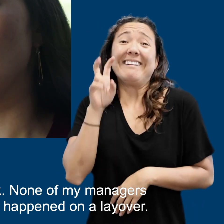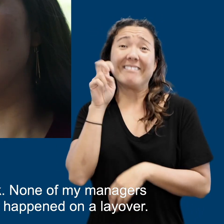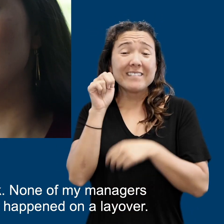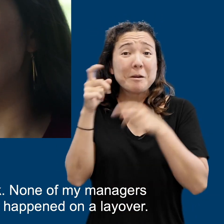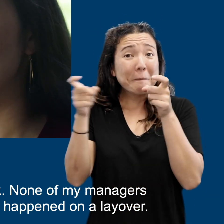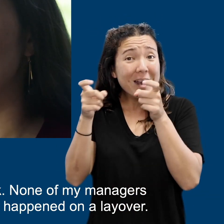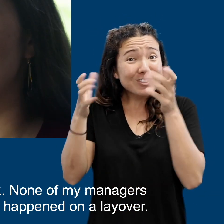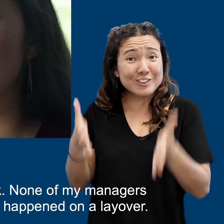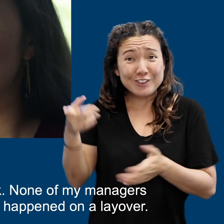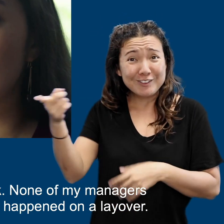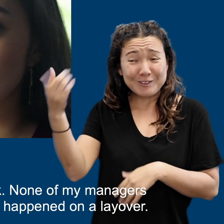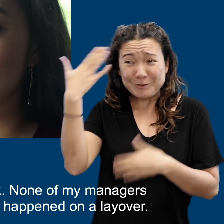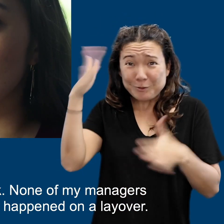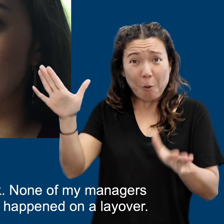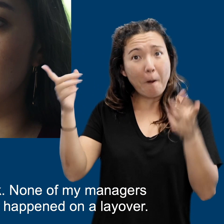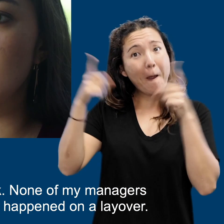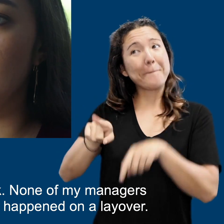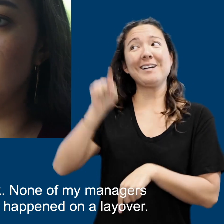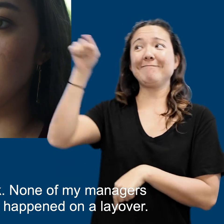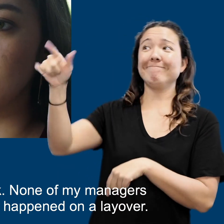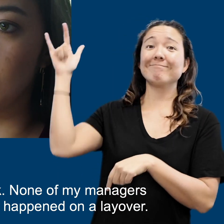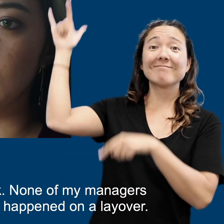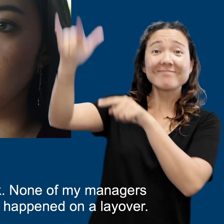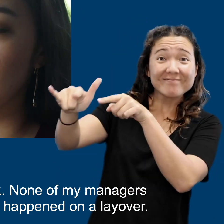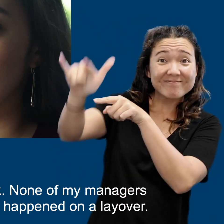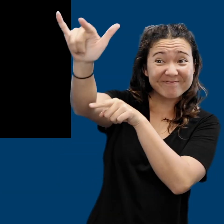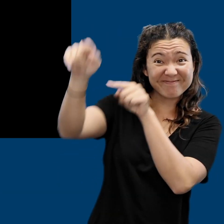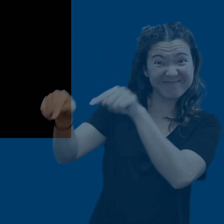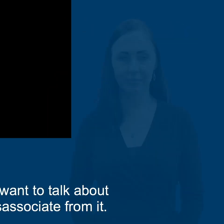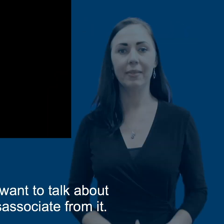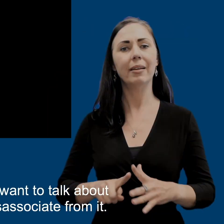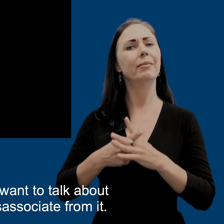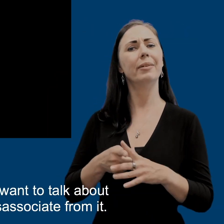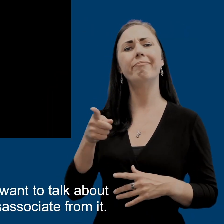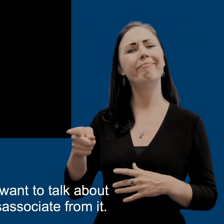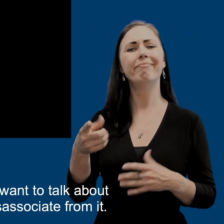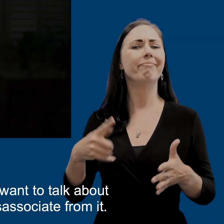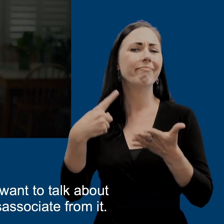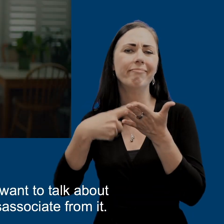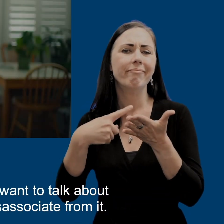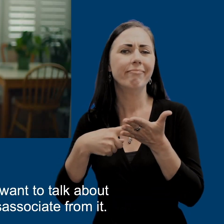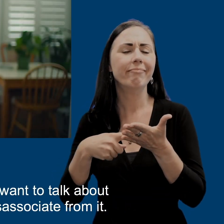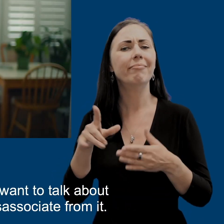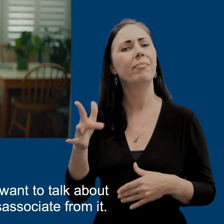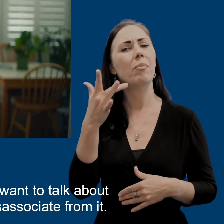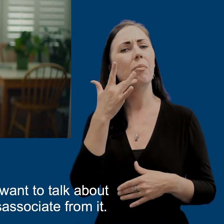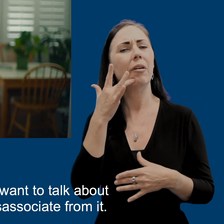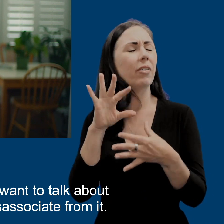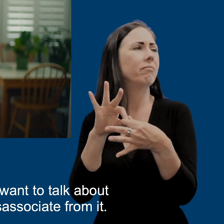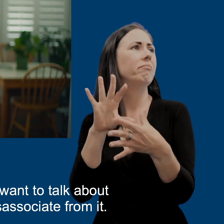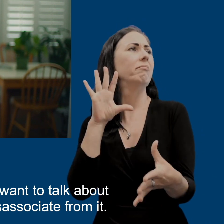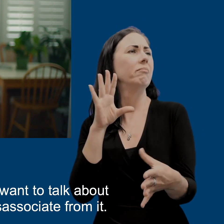at work. None of my managers know that this had happened on a layover. Initially, they don't want to talk about it. They want